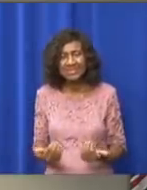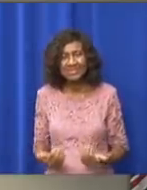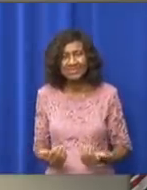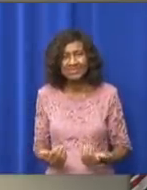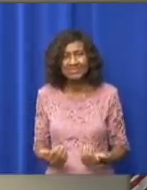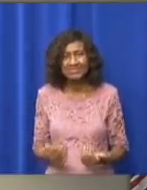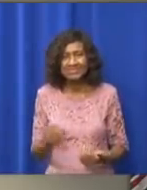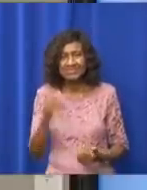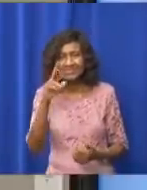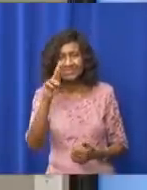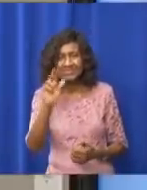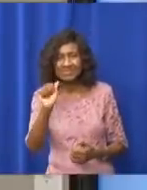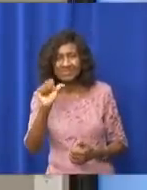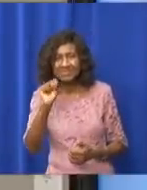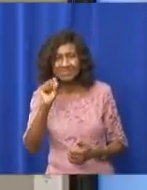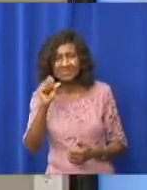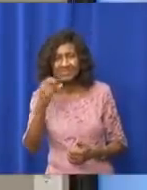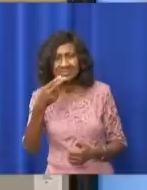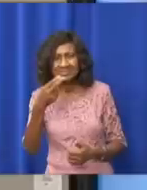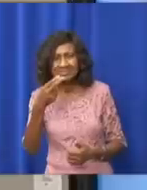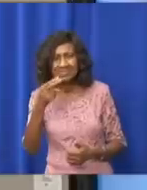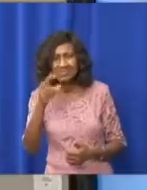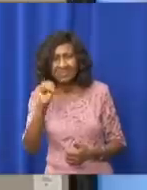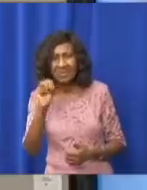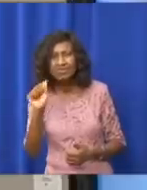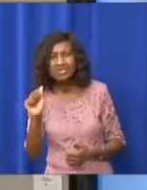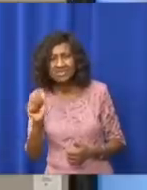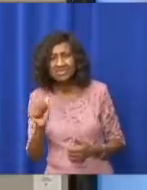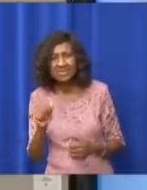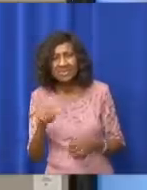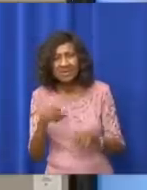let's go to Reshma over at the Cayman Compass. Reshma?